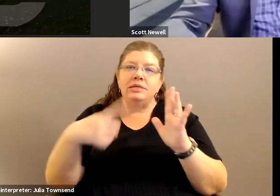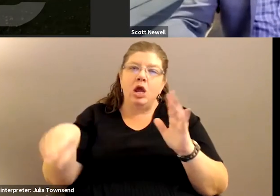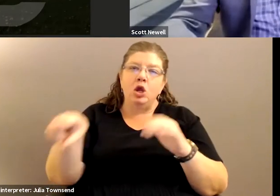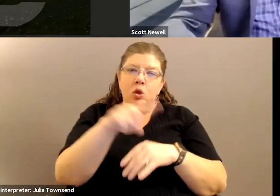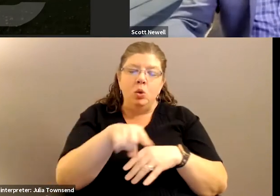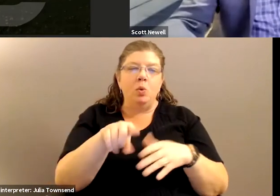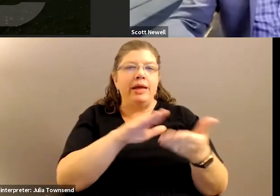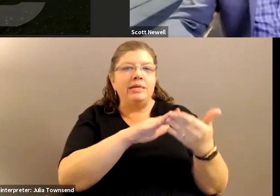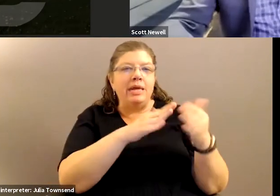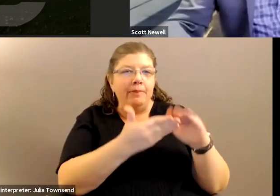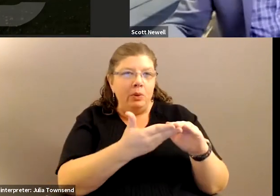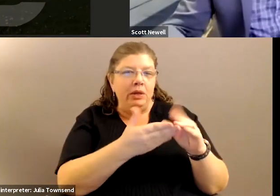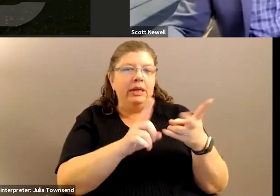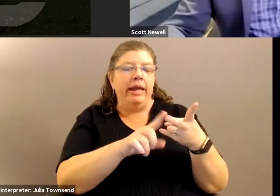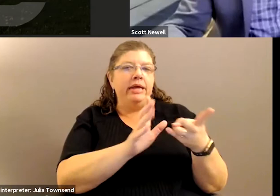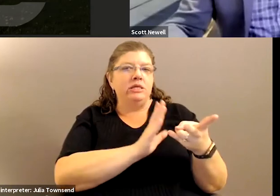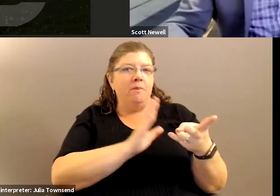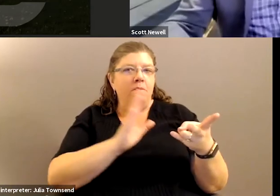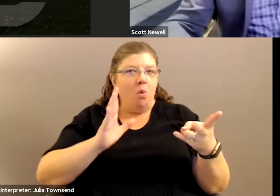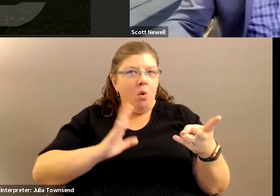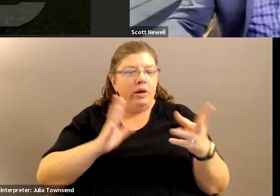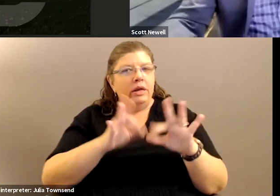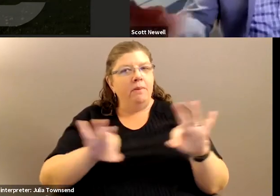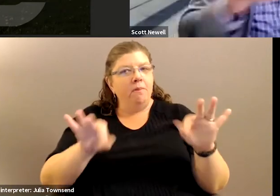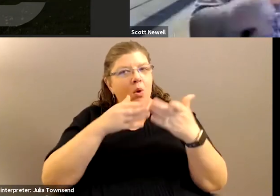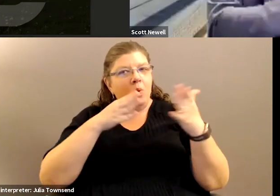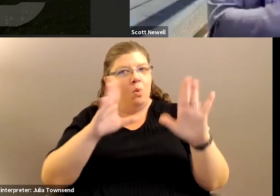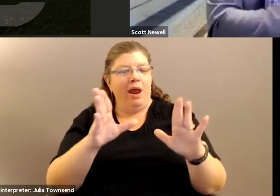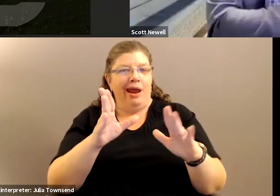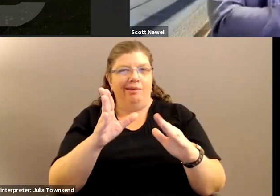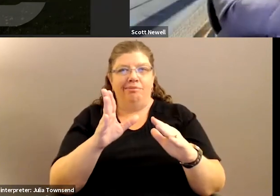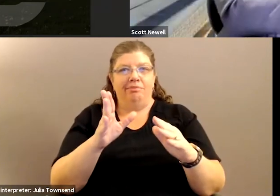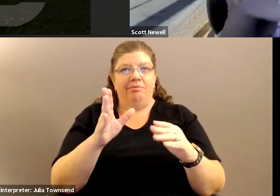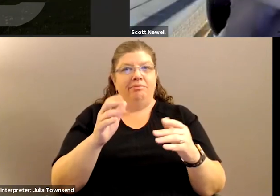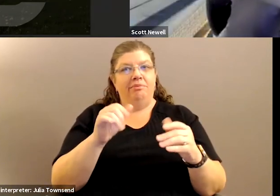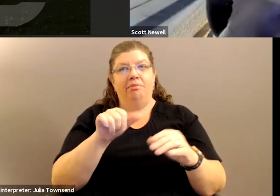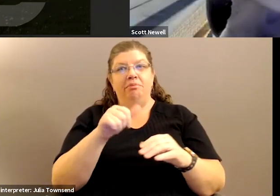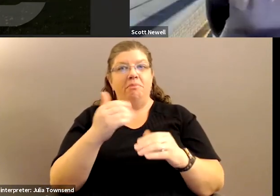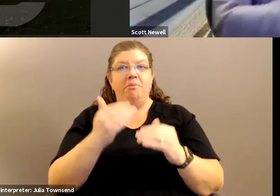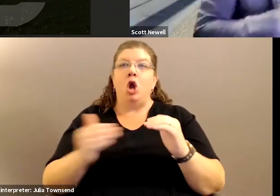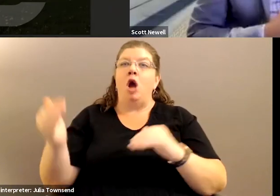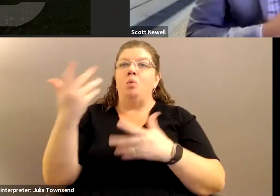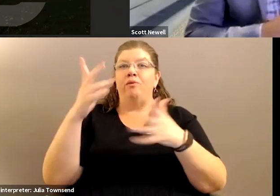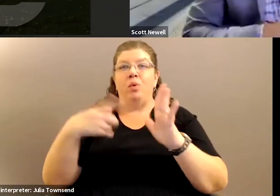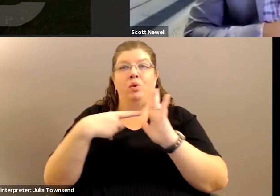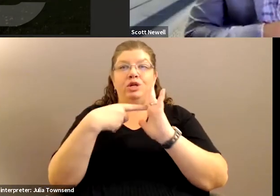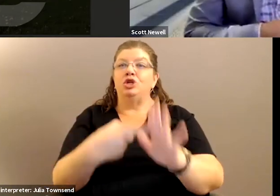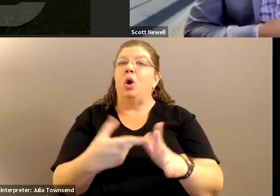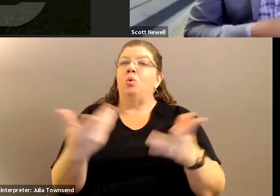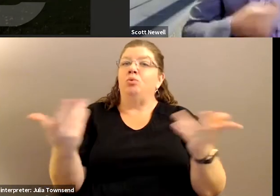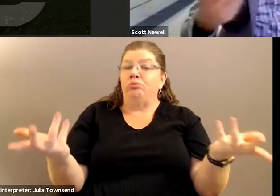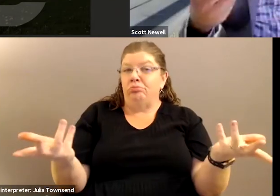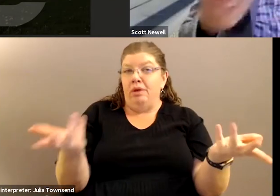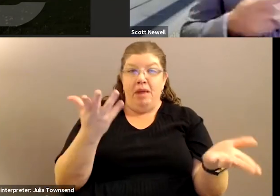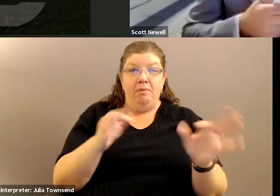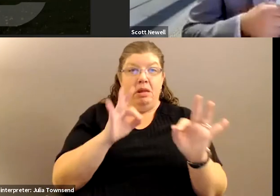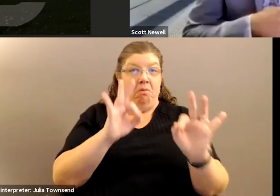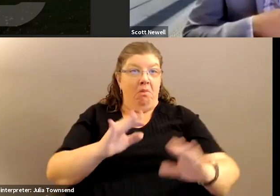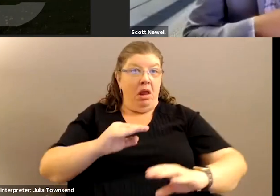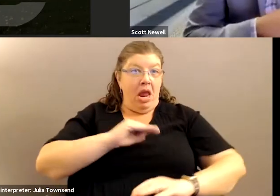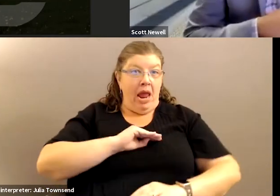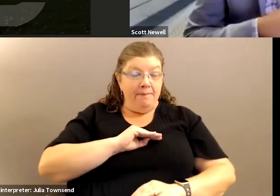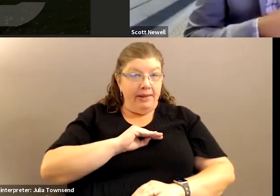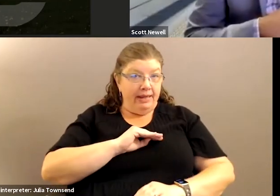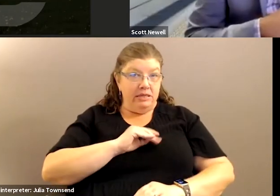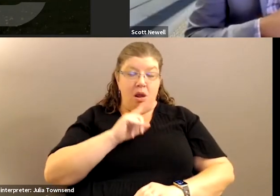board in a very impactful way beyond what we've shown um you may be happy with the the ones that you see right now you may say